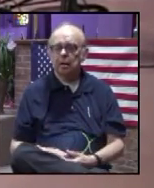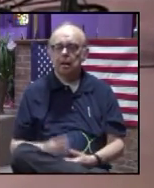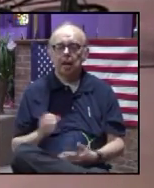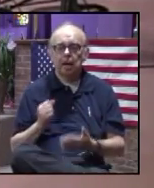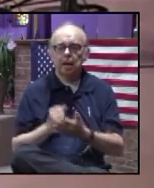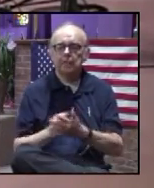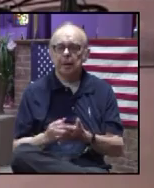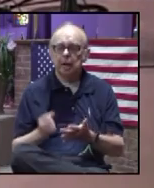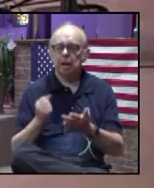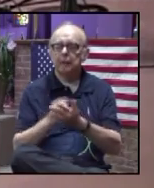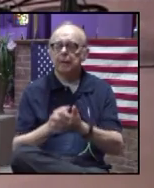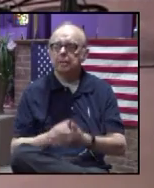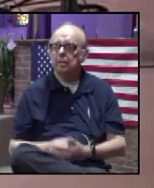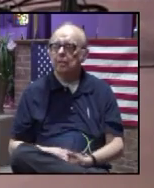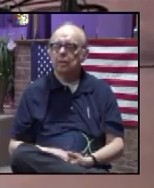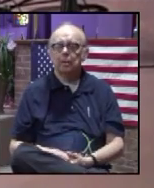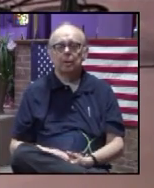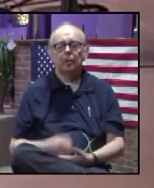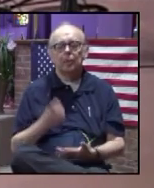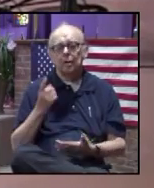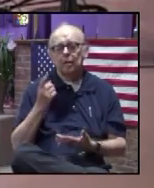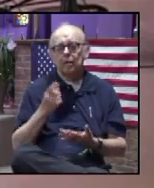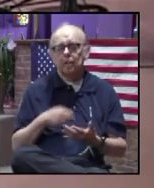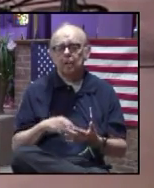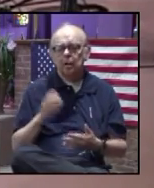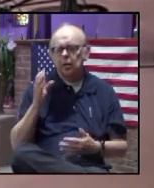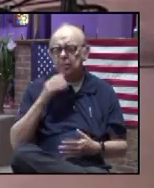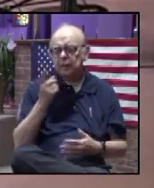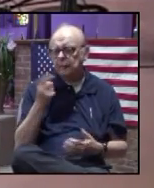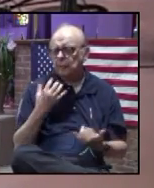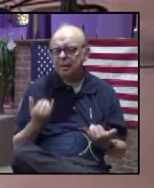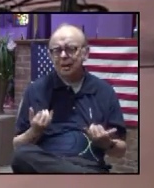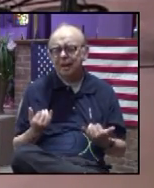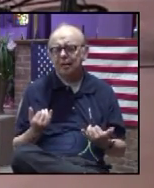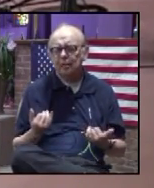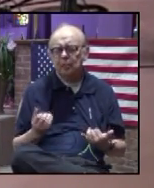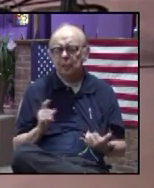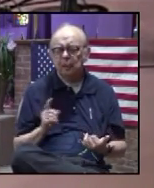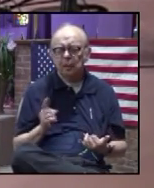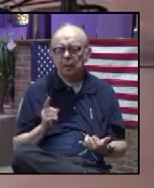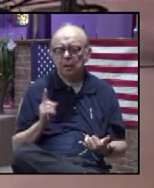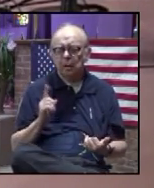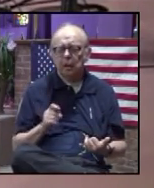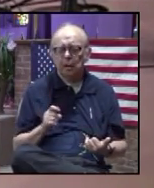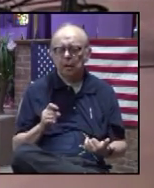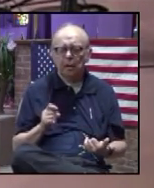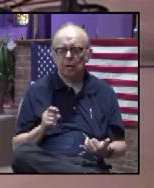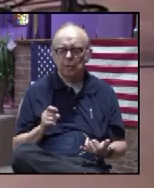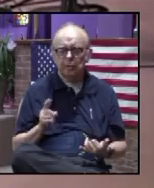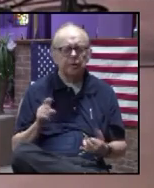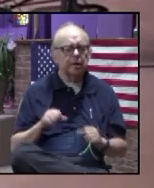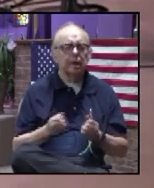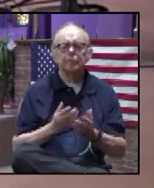amen. What are you looking for today? Where do you need that